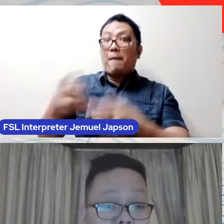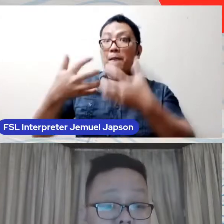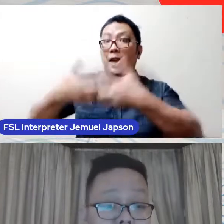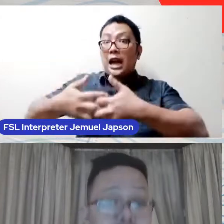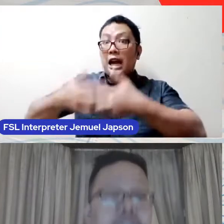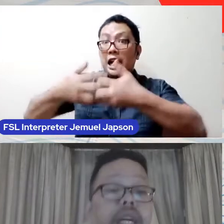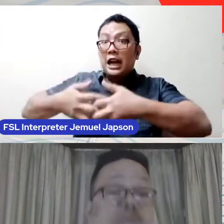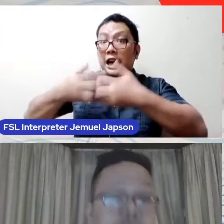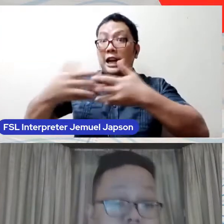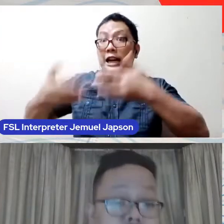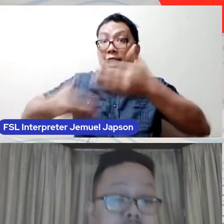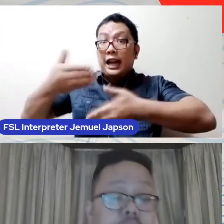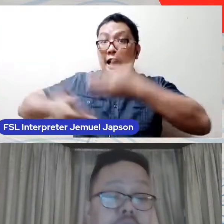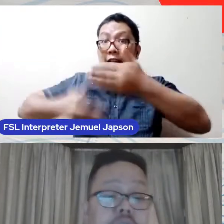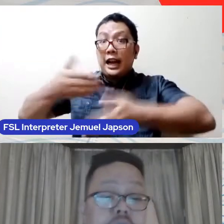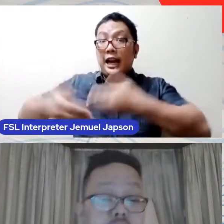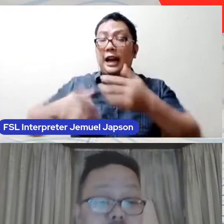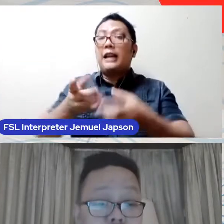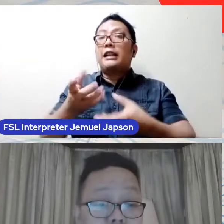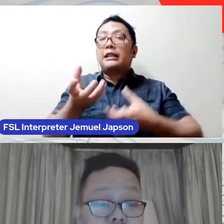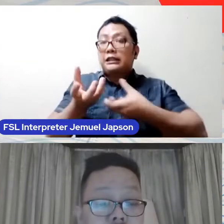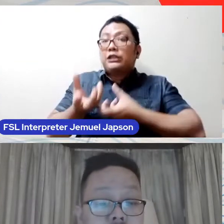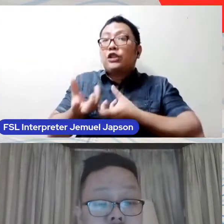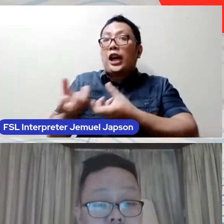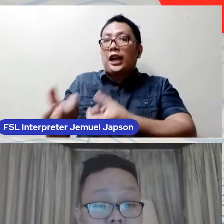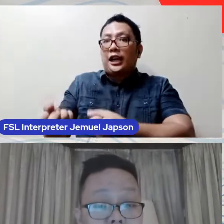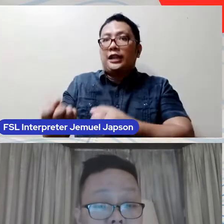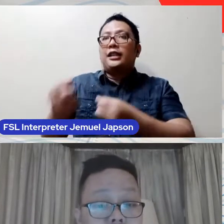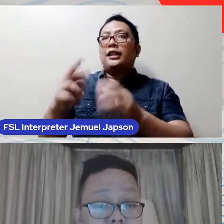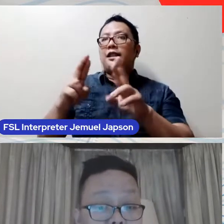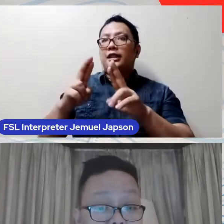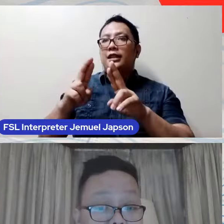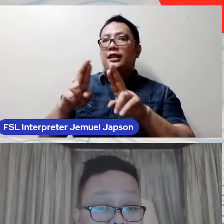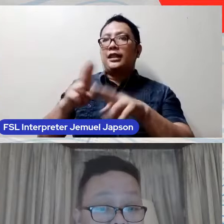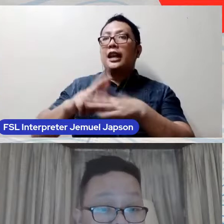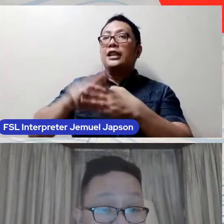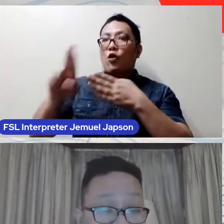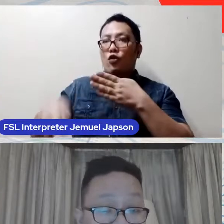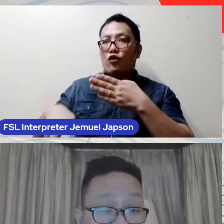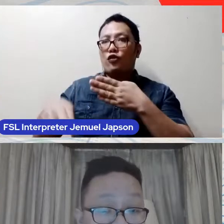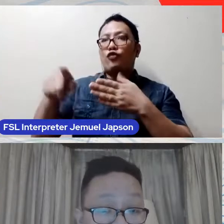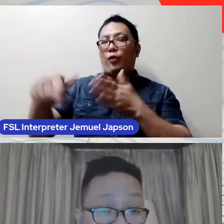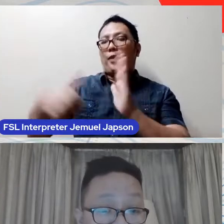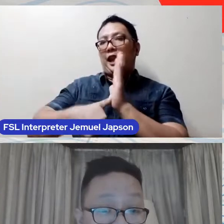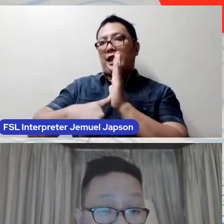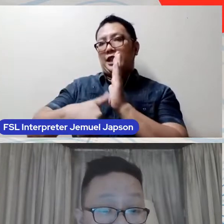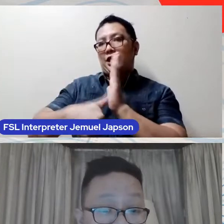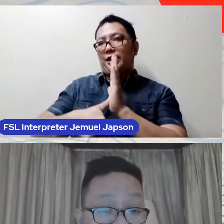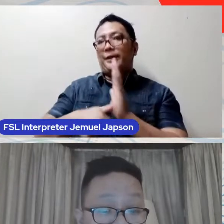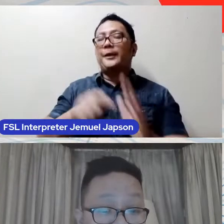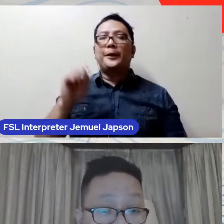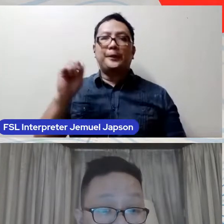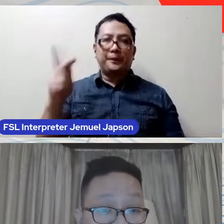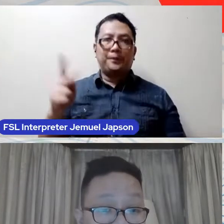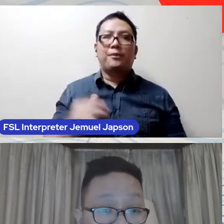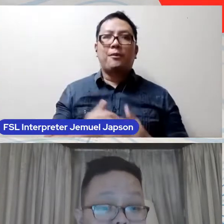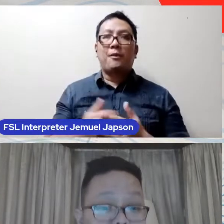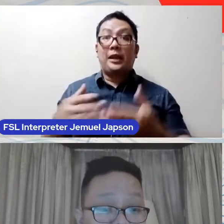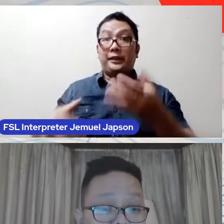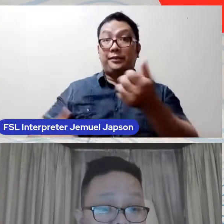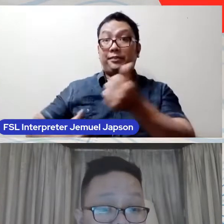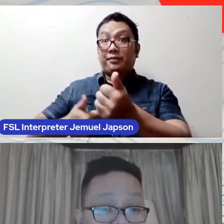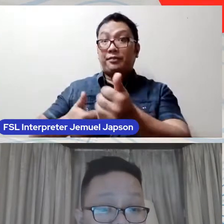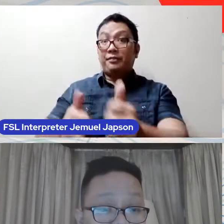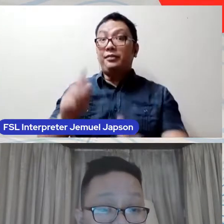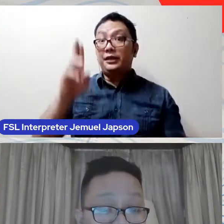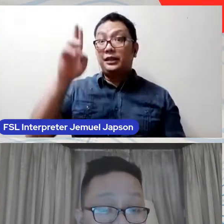it follows na reliable yung resulta ng elections. Okay po. Sir, as a follow-up question,